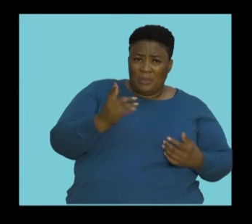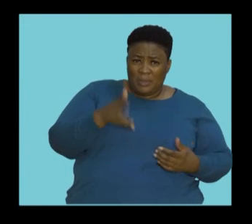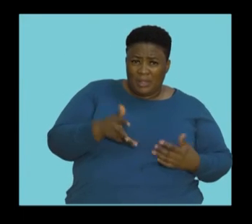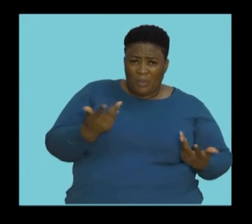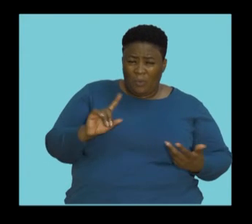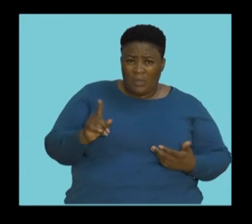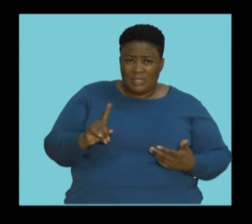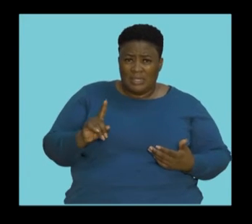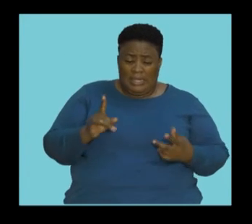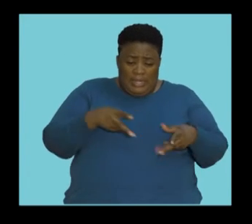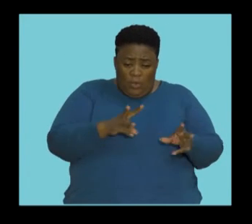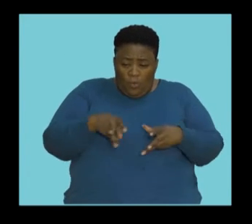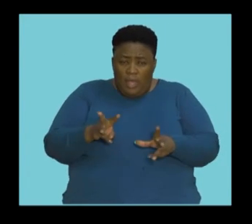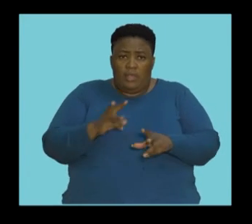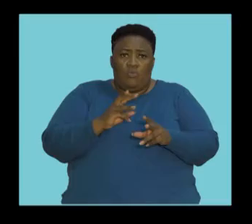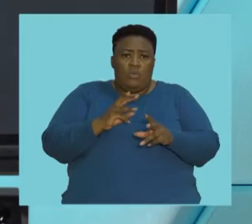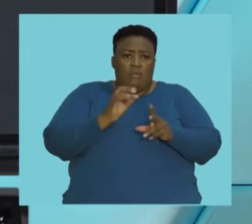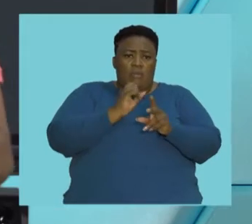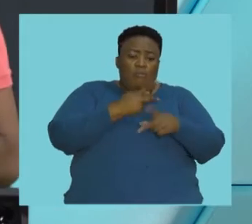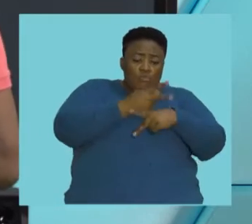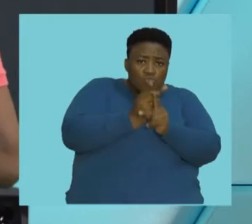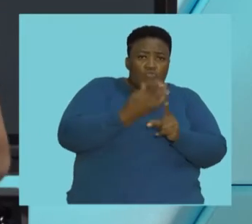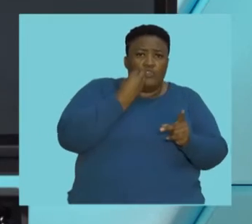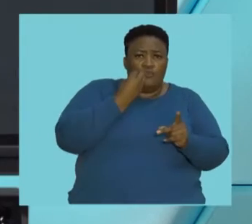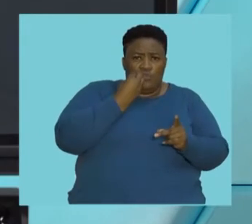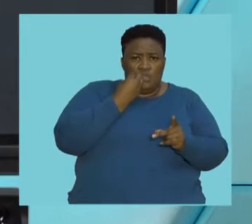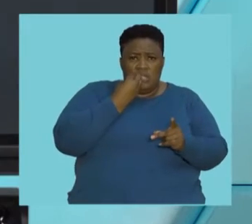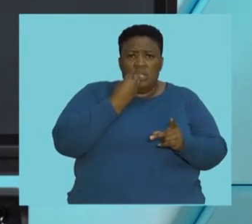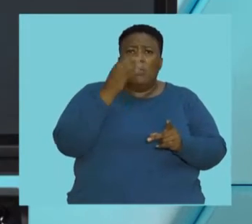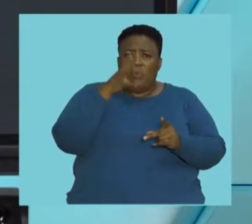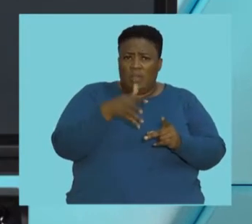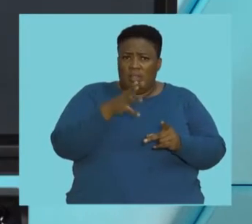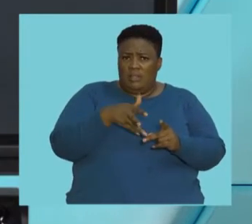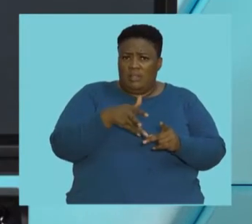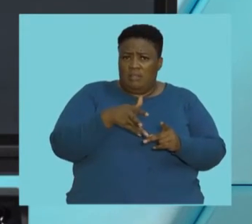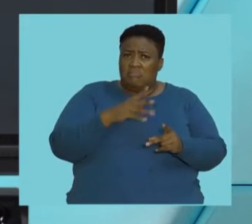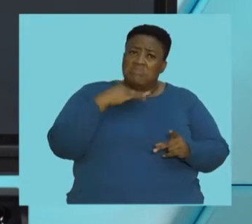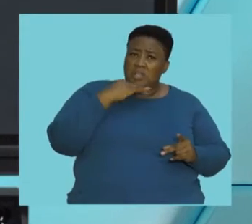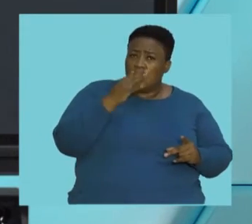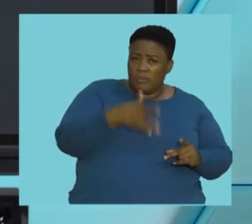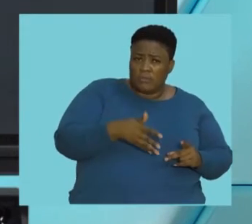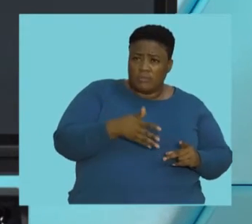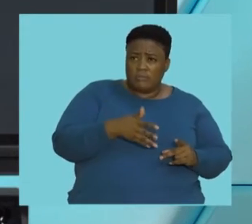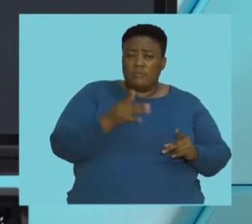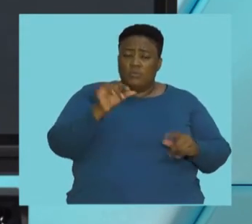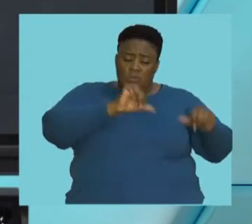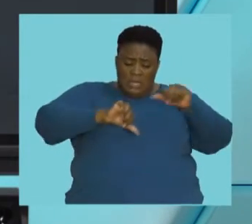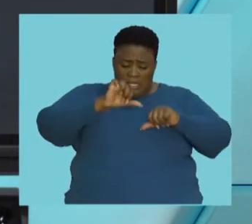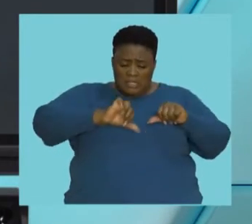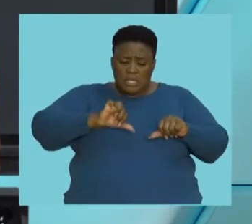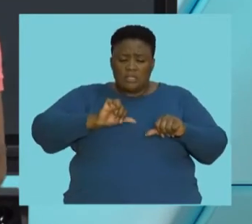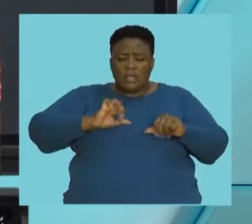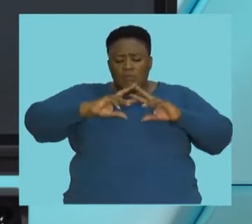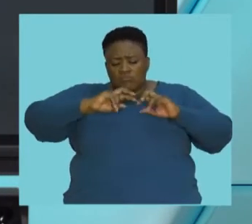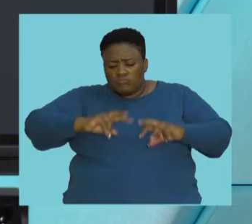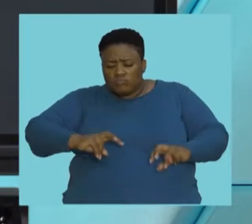current methods of food production meet the requirements of an exponentially growing population? So scientists are looking at this